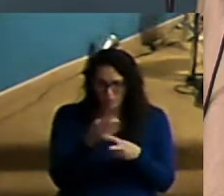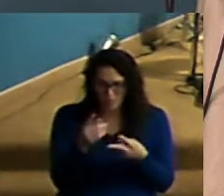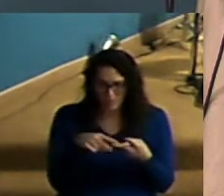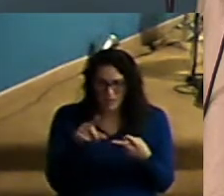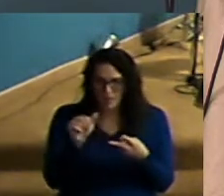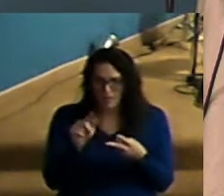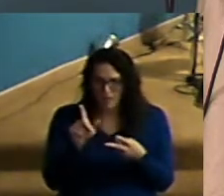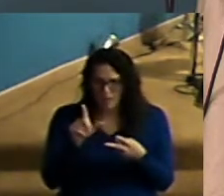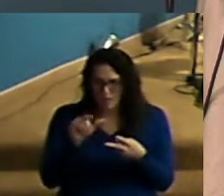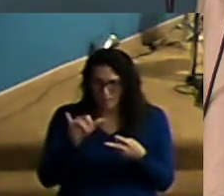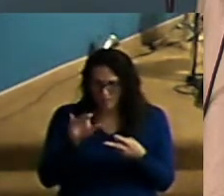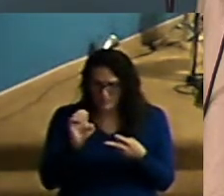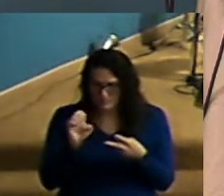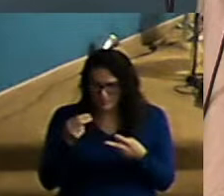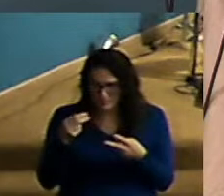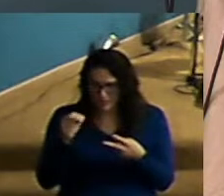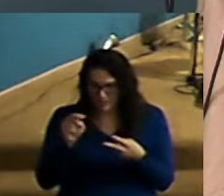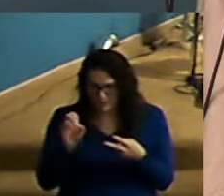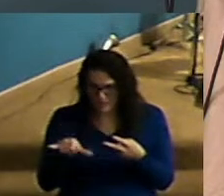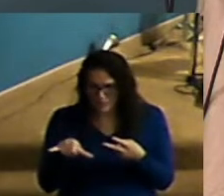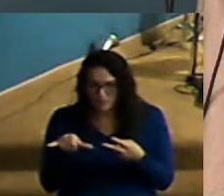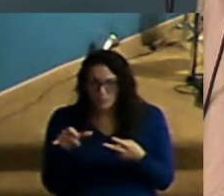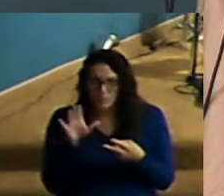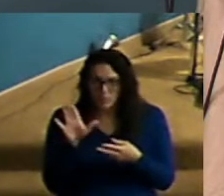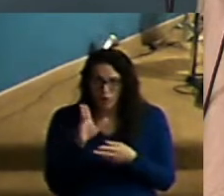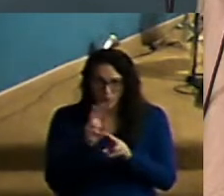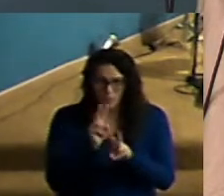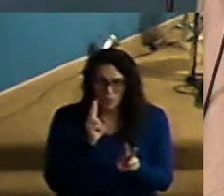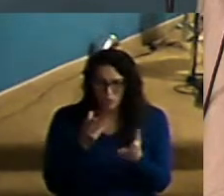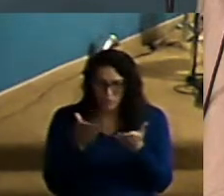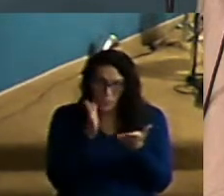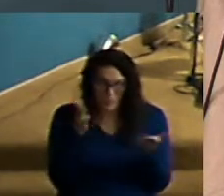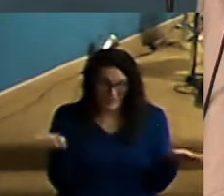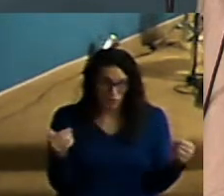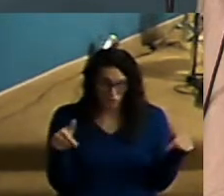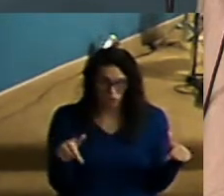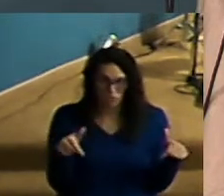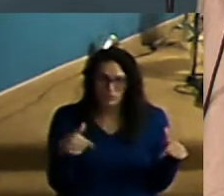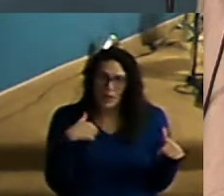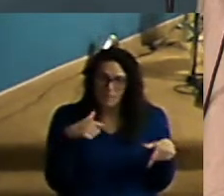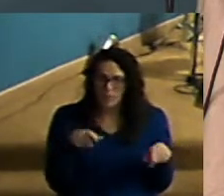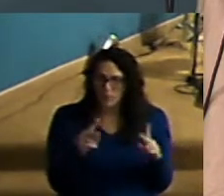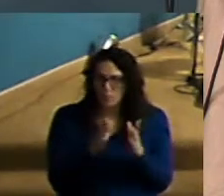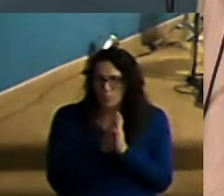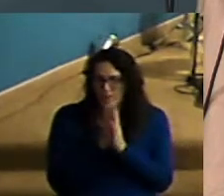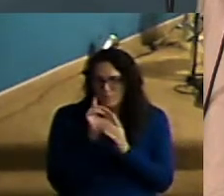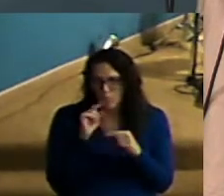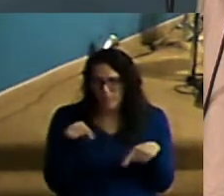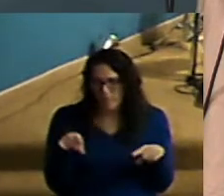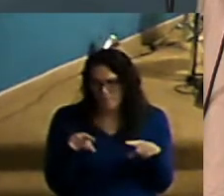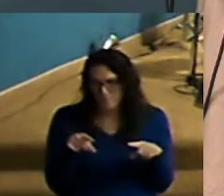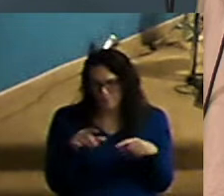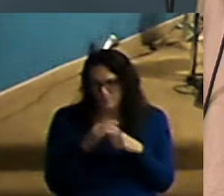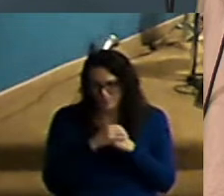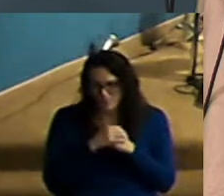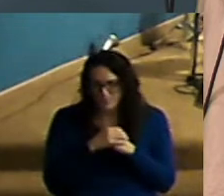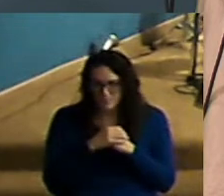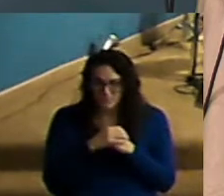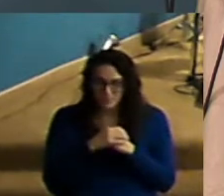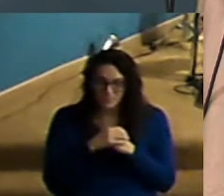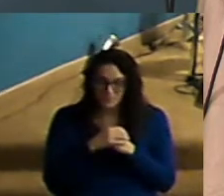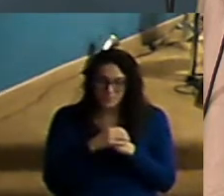Henning. We're going to be hosting their services in this room. So we have an opportunity to pray for our community through that as well. One of our